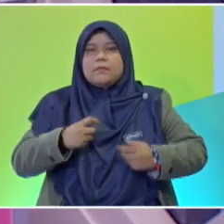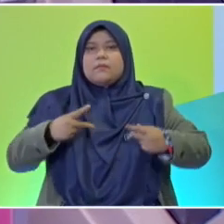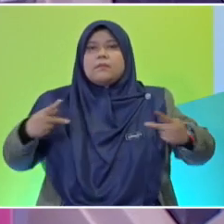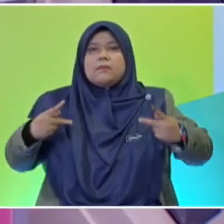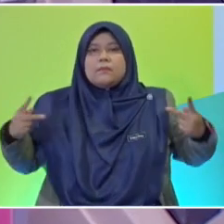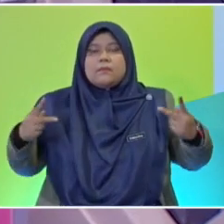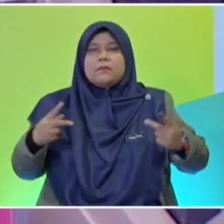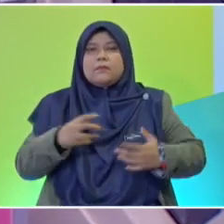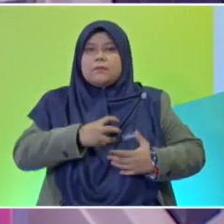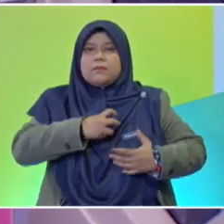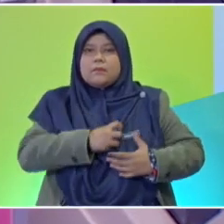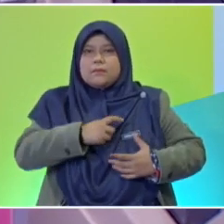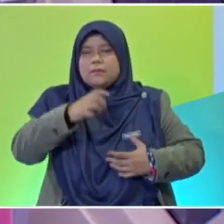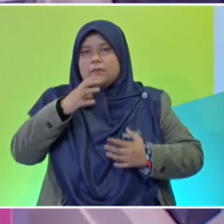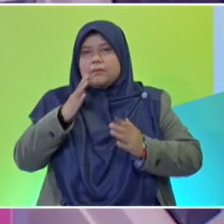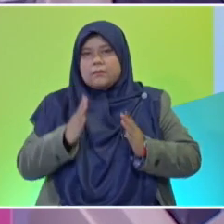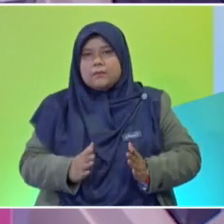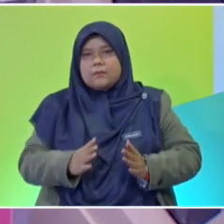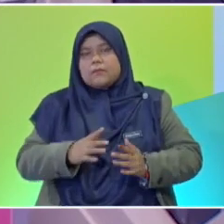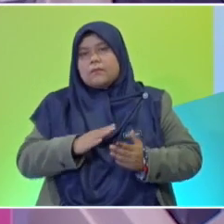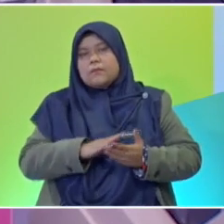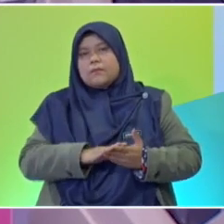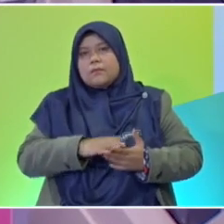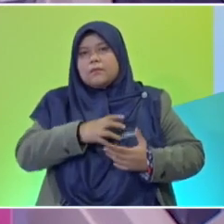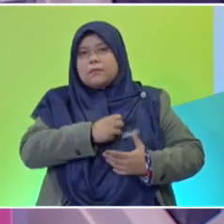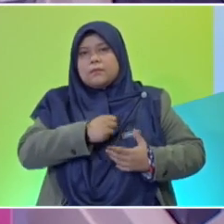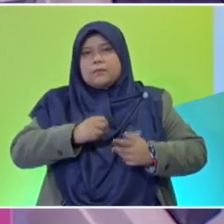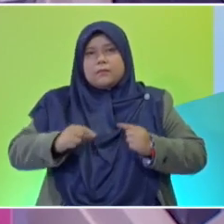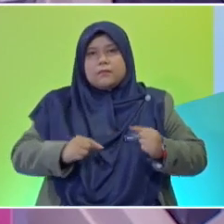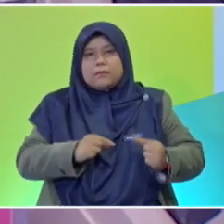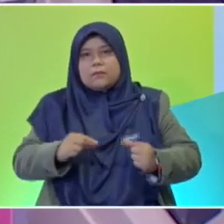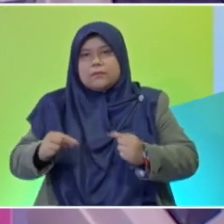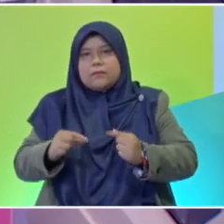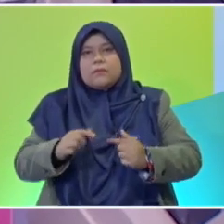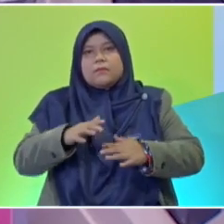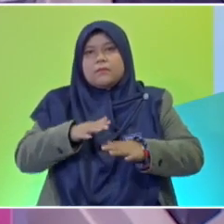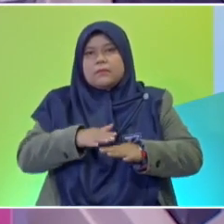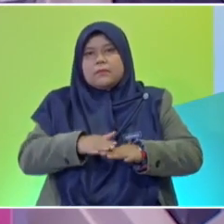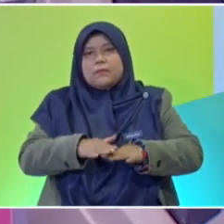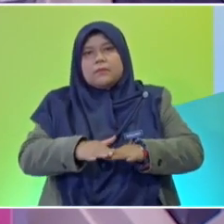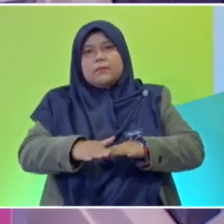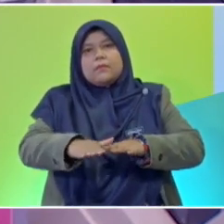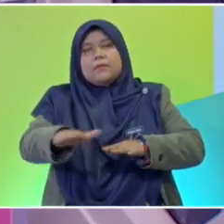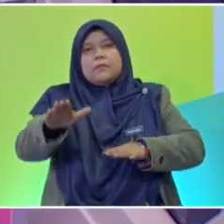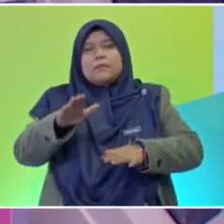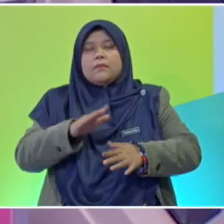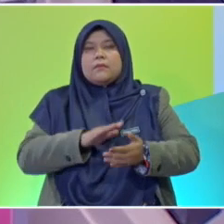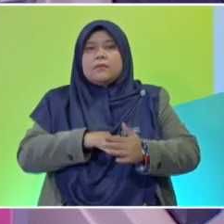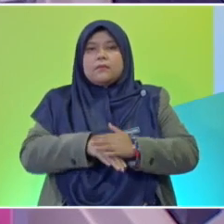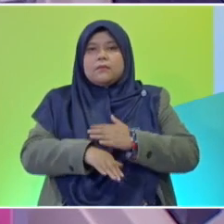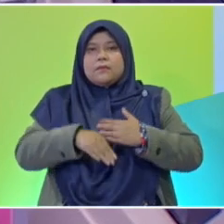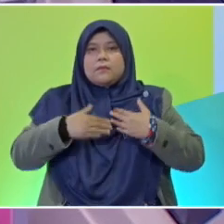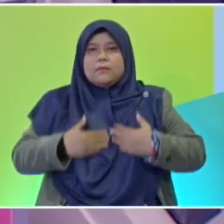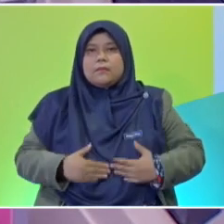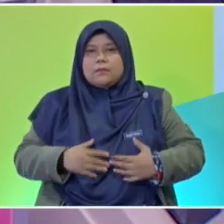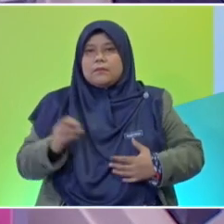pump for us to be able to have those blood running smoothly to other parts of the body. Okay. Without the